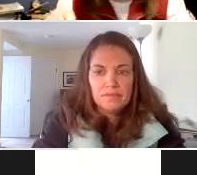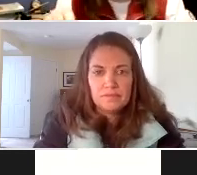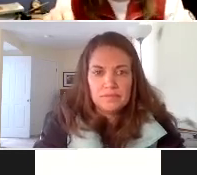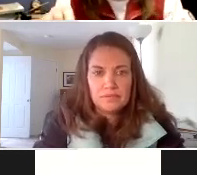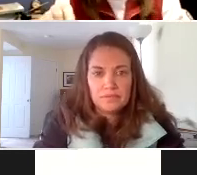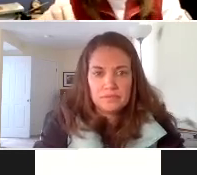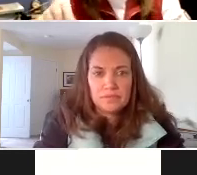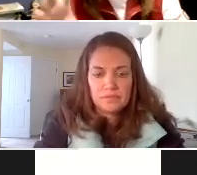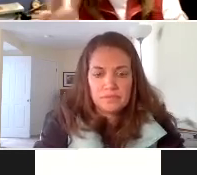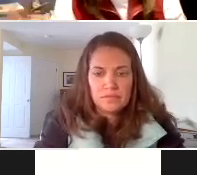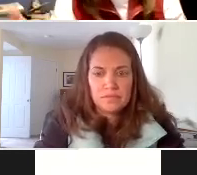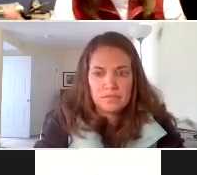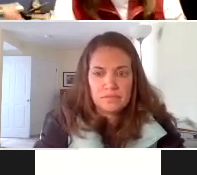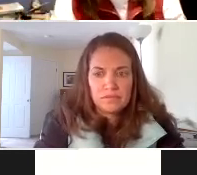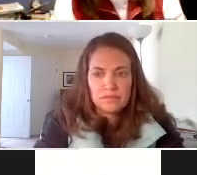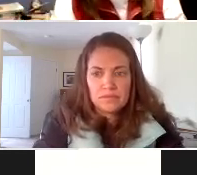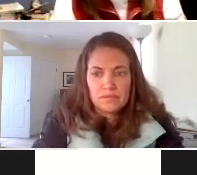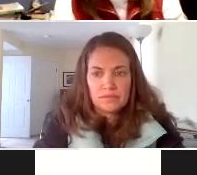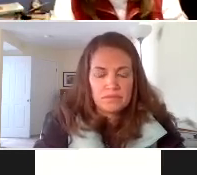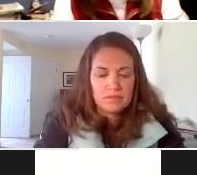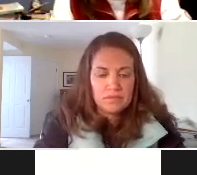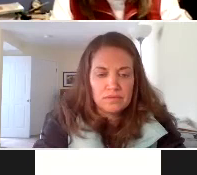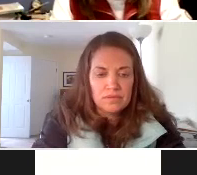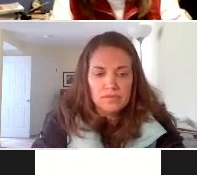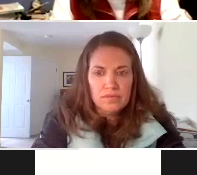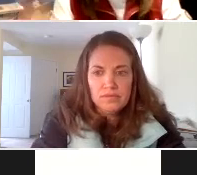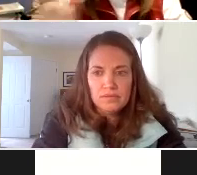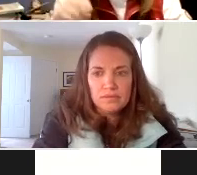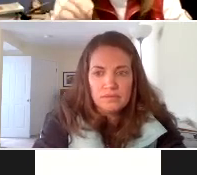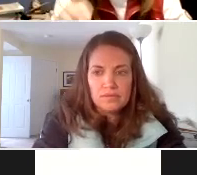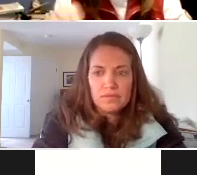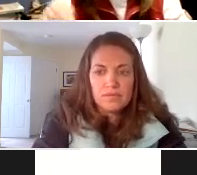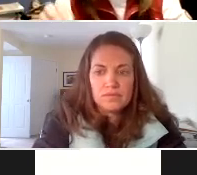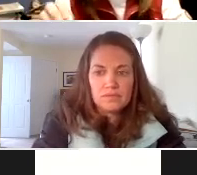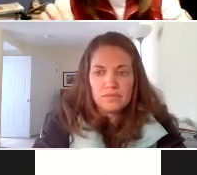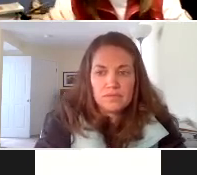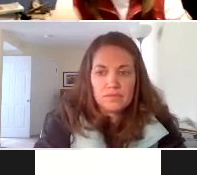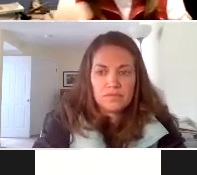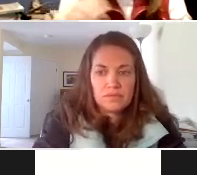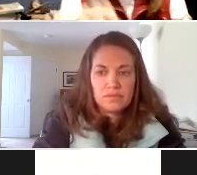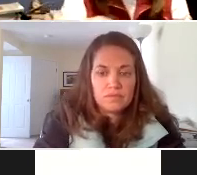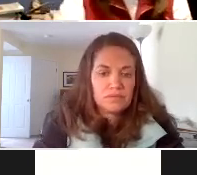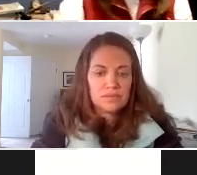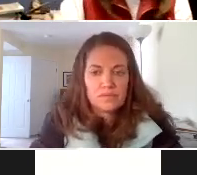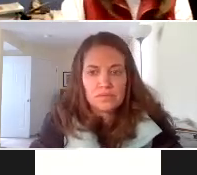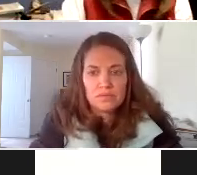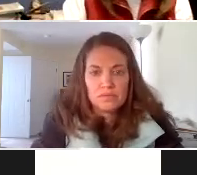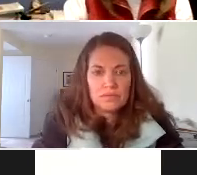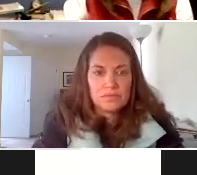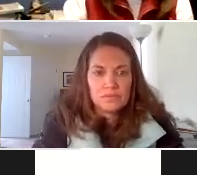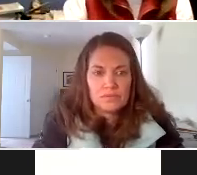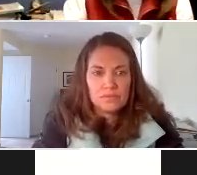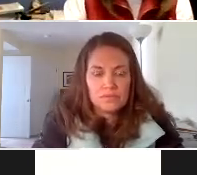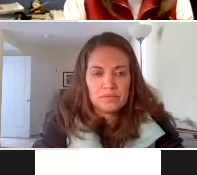brought, my student was on a scavenger hunt, and I had her familiar items, and I put her familiar item on the fence because the fence